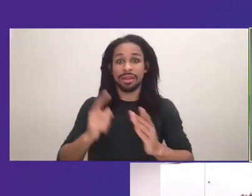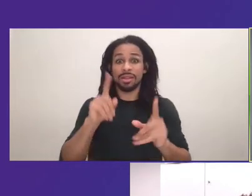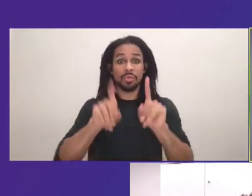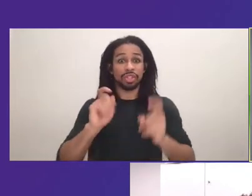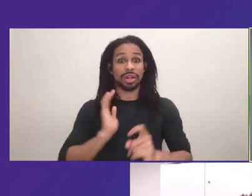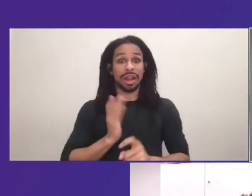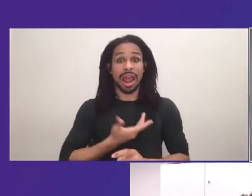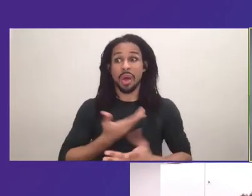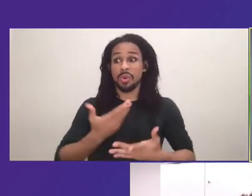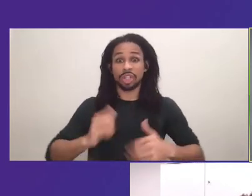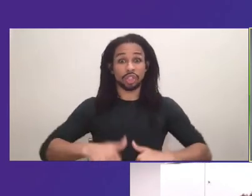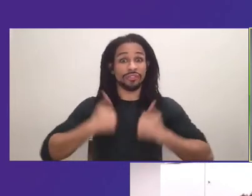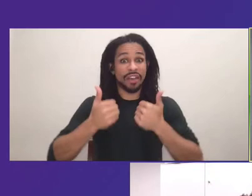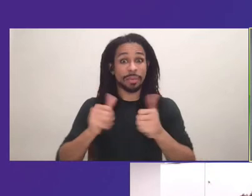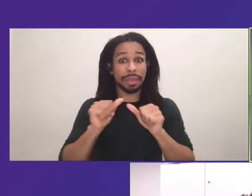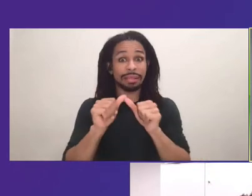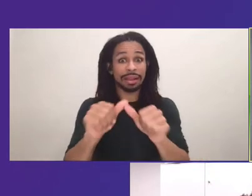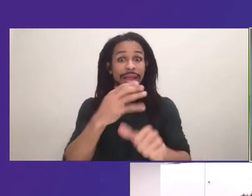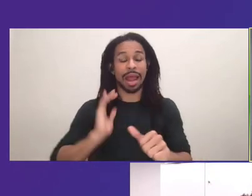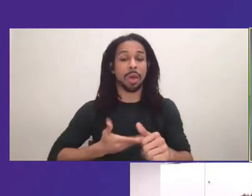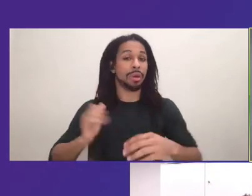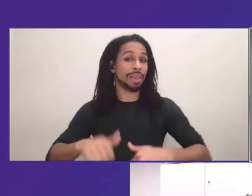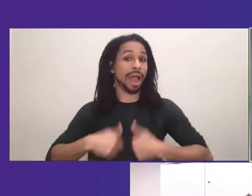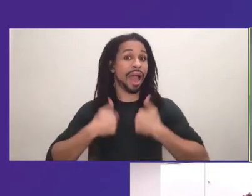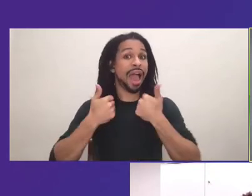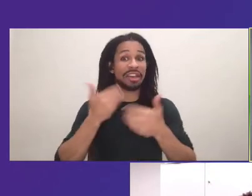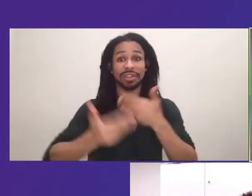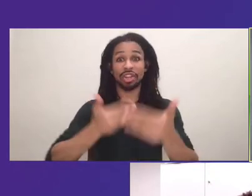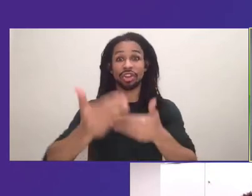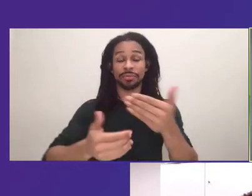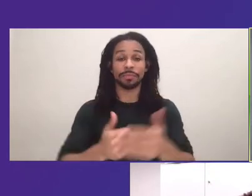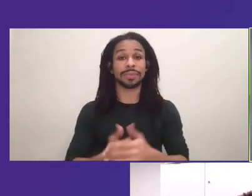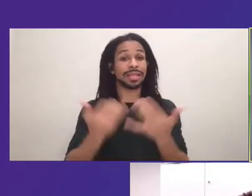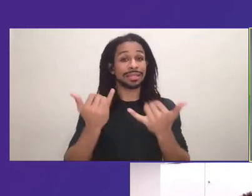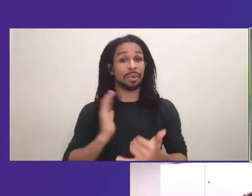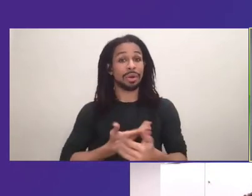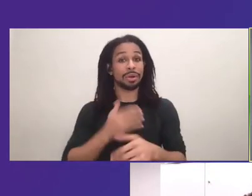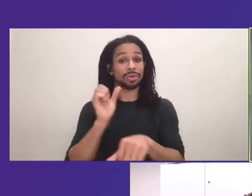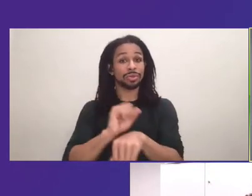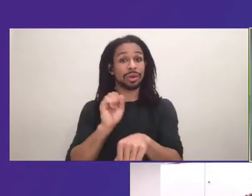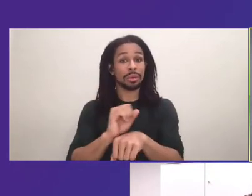our livelihoods. We are now tasked with the responsibility